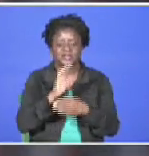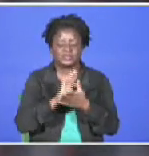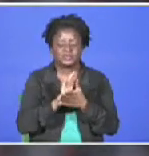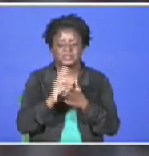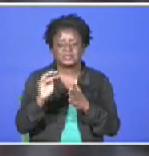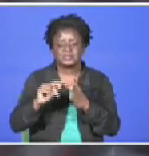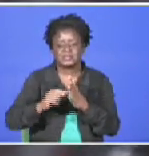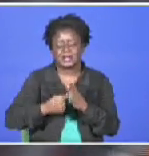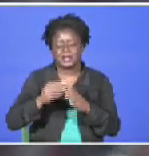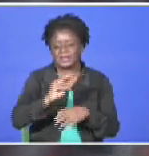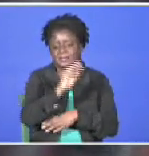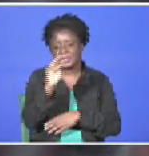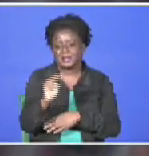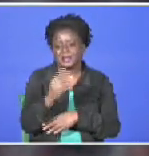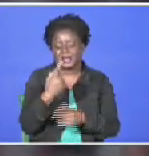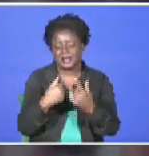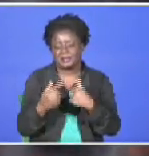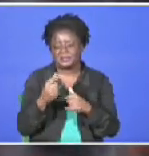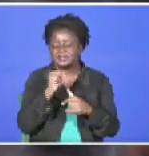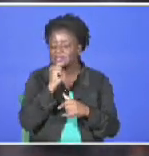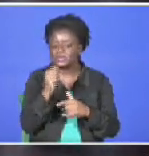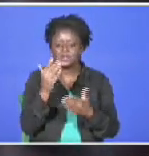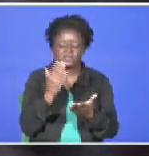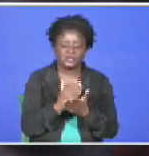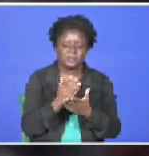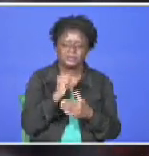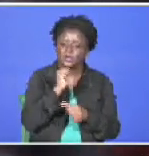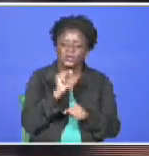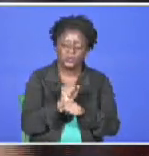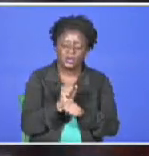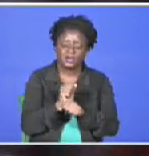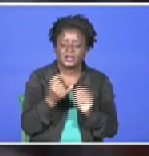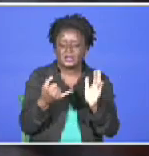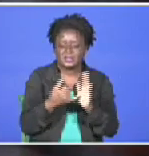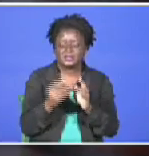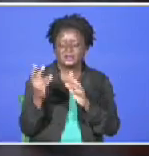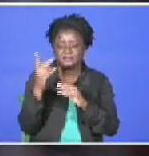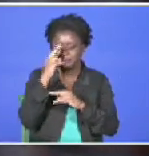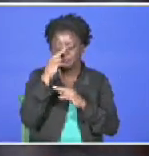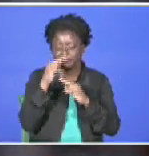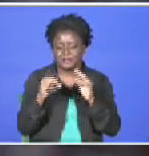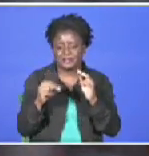coming. It doesn't stop because it's not work to us, it's fun and it's bringing people together.